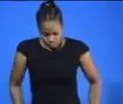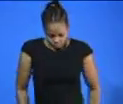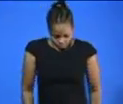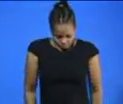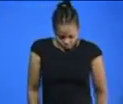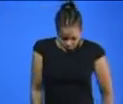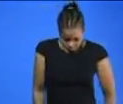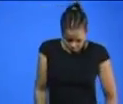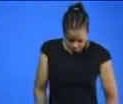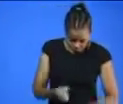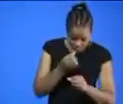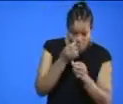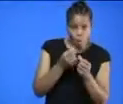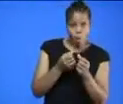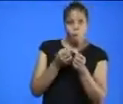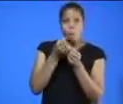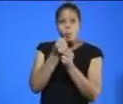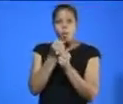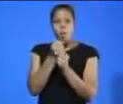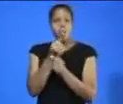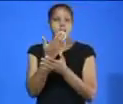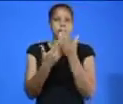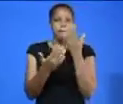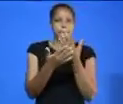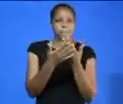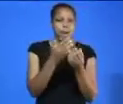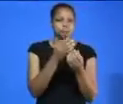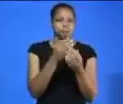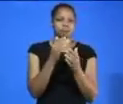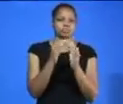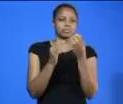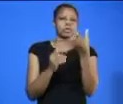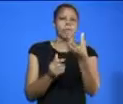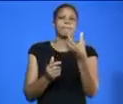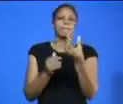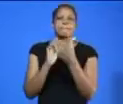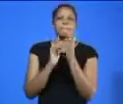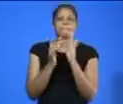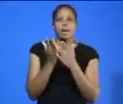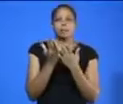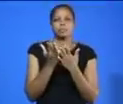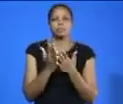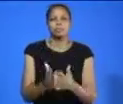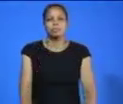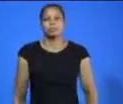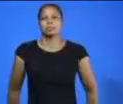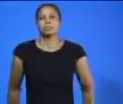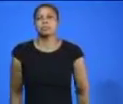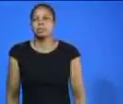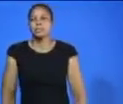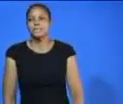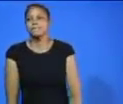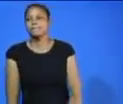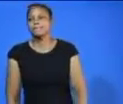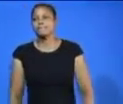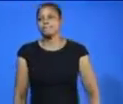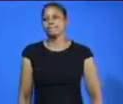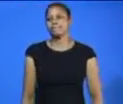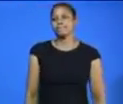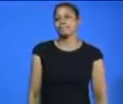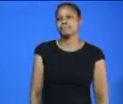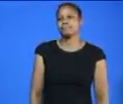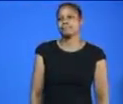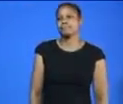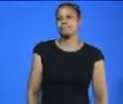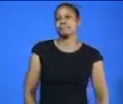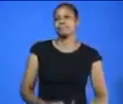to your Bible, rather, and follow me closely. So if you're following me closely, type in the chat, "I'm following you, preacher." Encourage my heart and say,